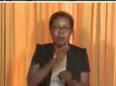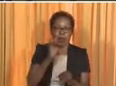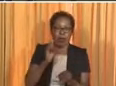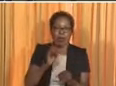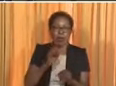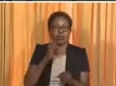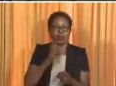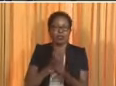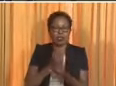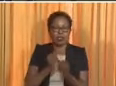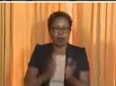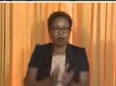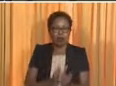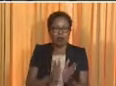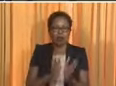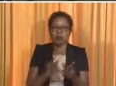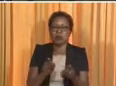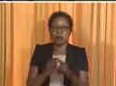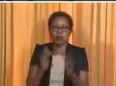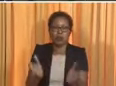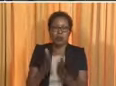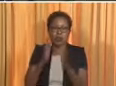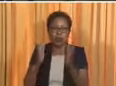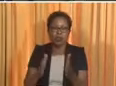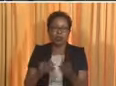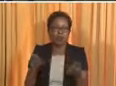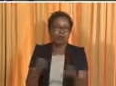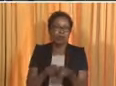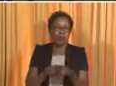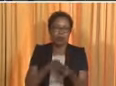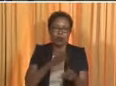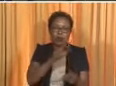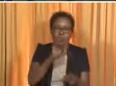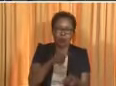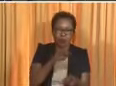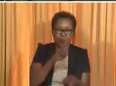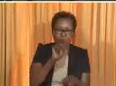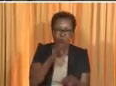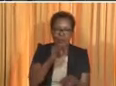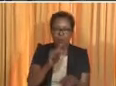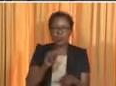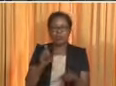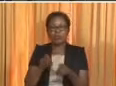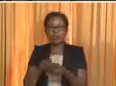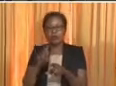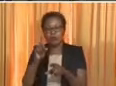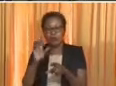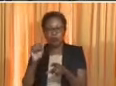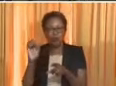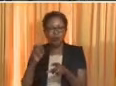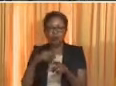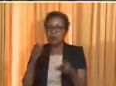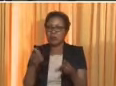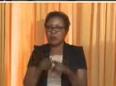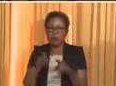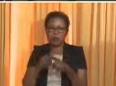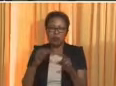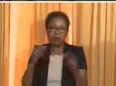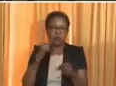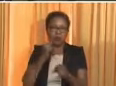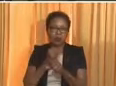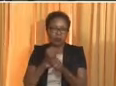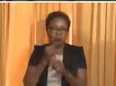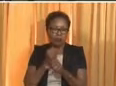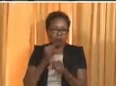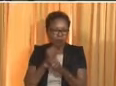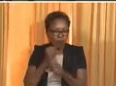the promoters were one and the same. Neither Junet Mohammed or Dennis Wawere were part of the BBI Steering Committee or the BBI Task Force,